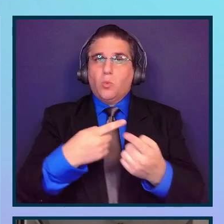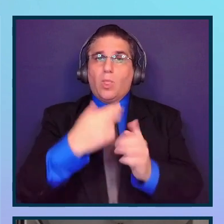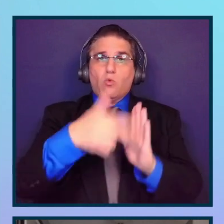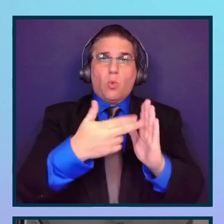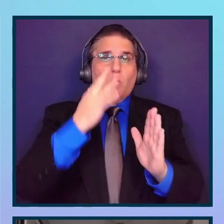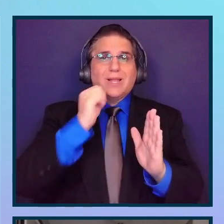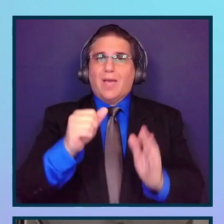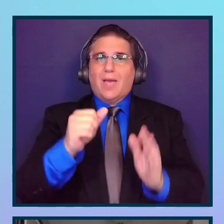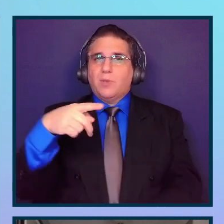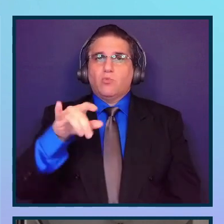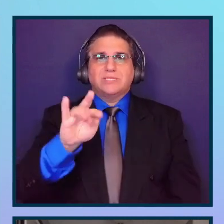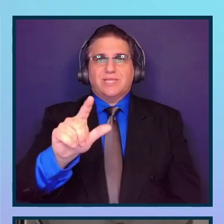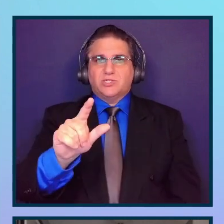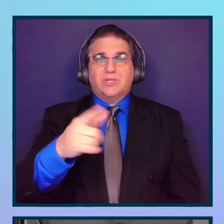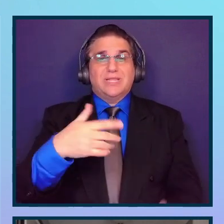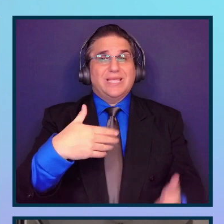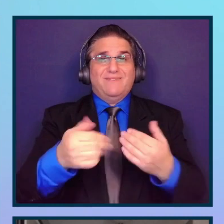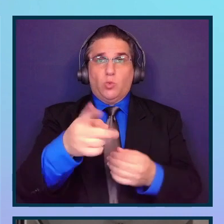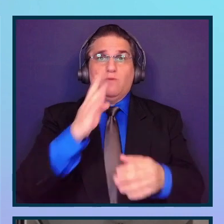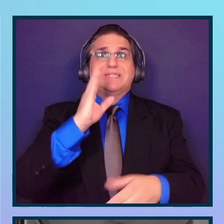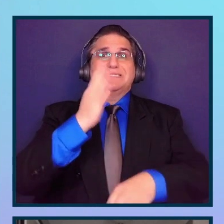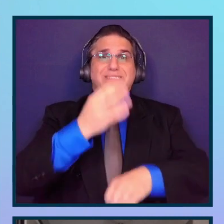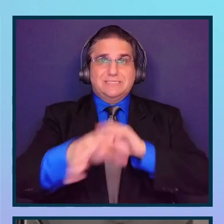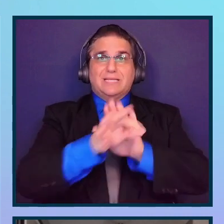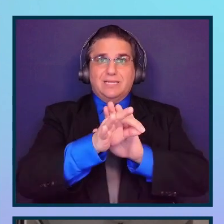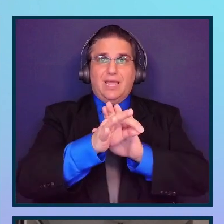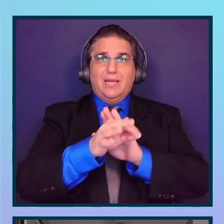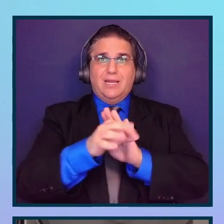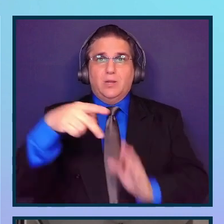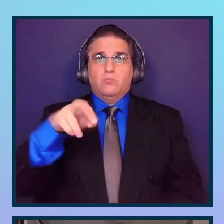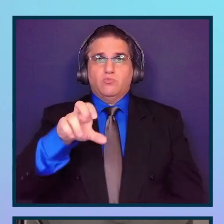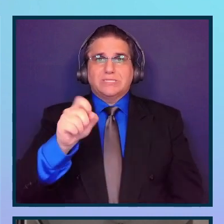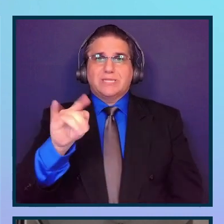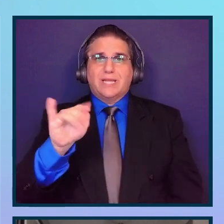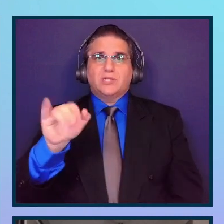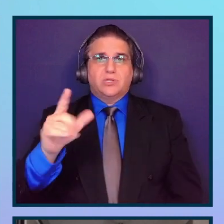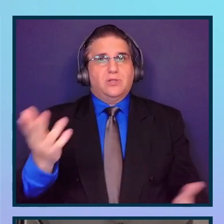be presentational, even though you have designated it to be presentational.